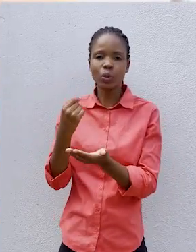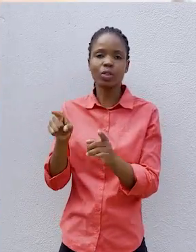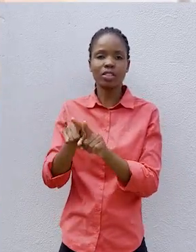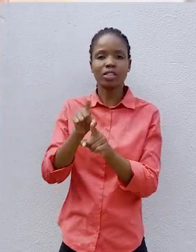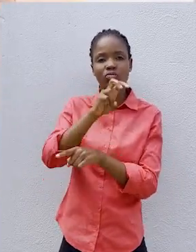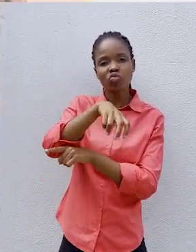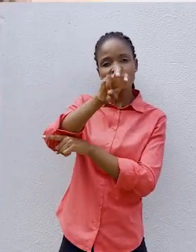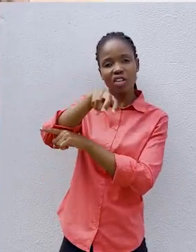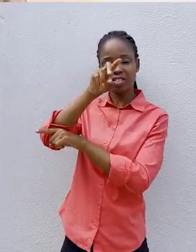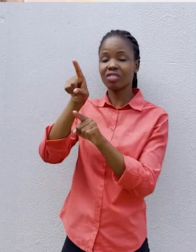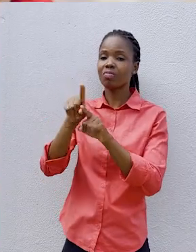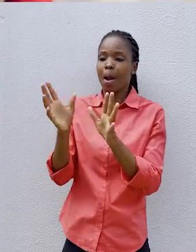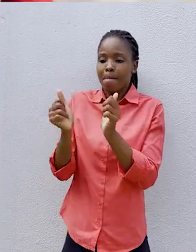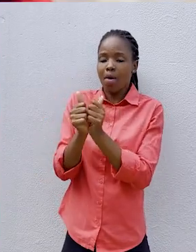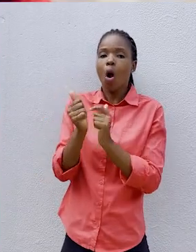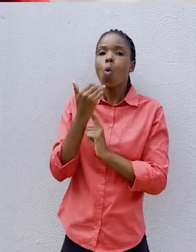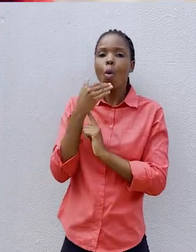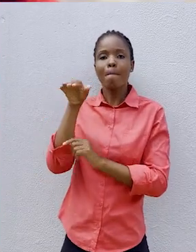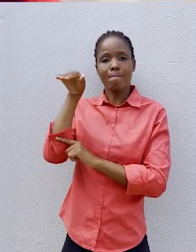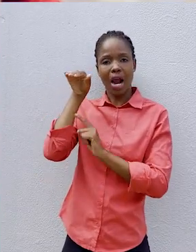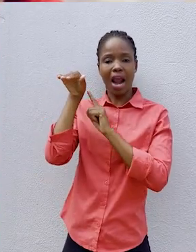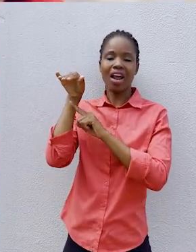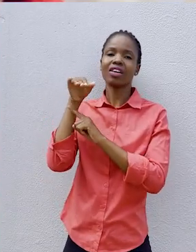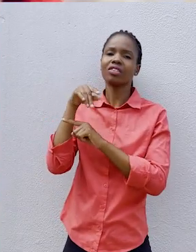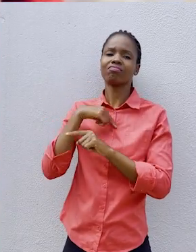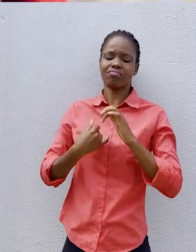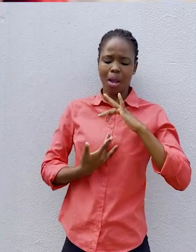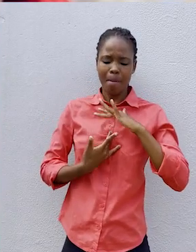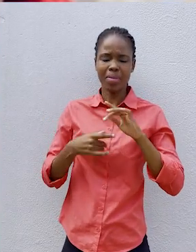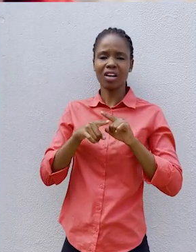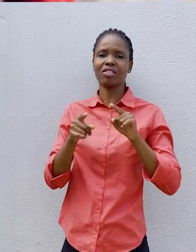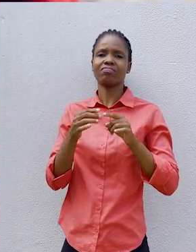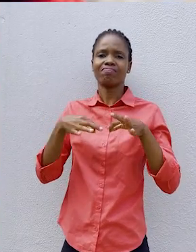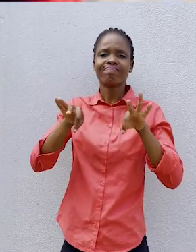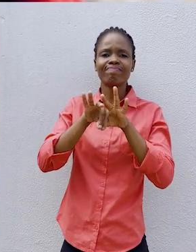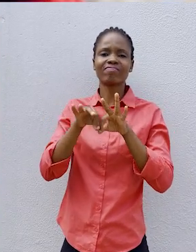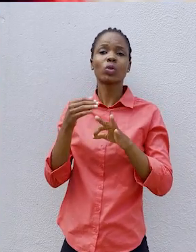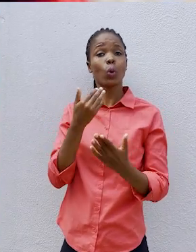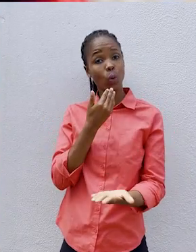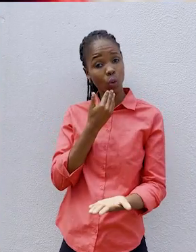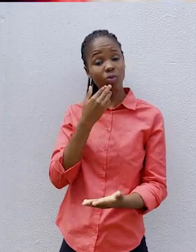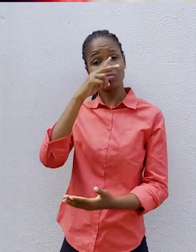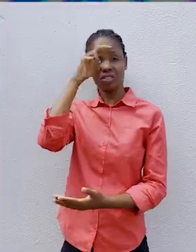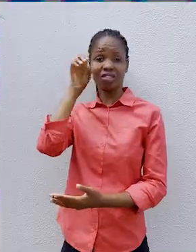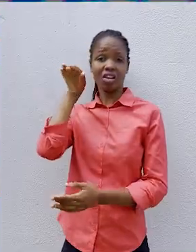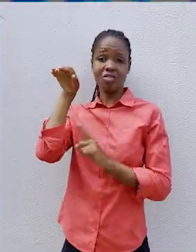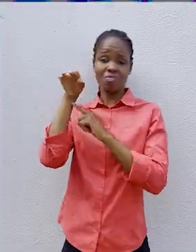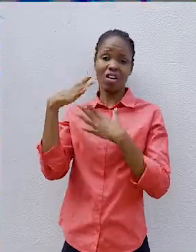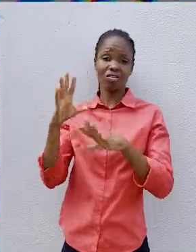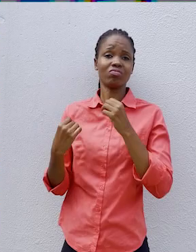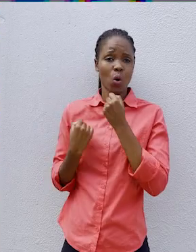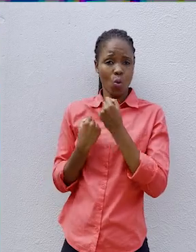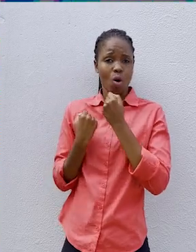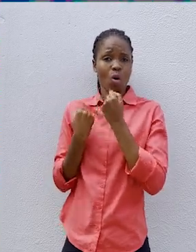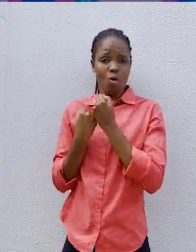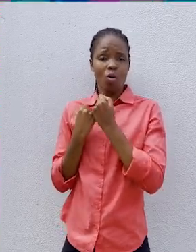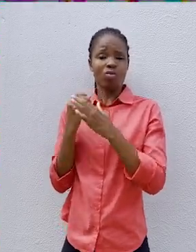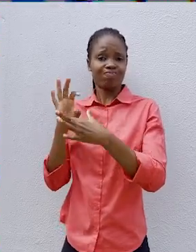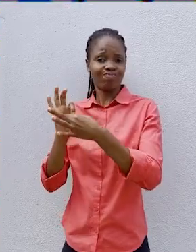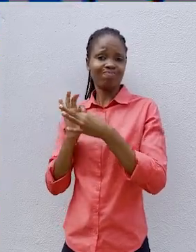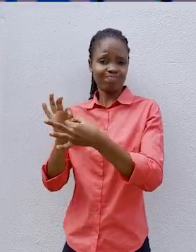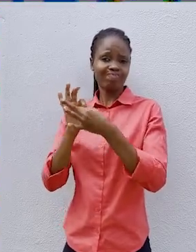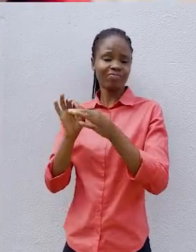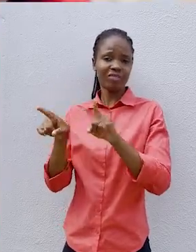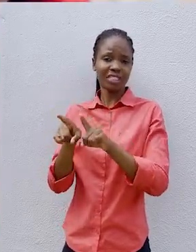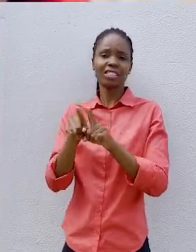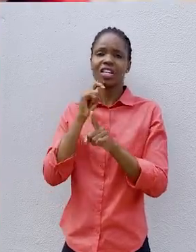with a bank that cares about the dreams and aspirations of its clients, which is Standard Bank. So we're doing a lot of work with